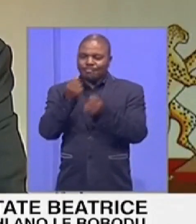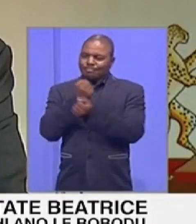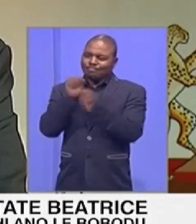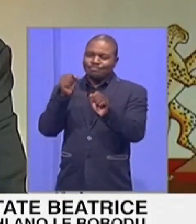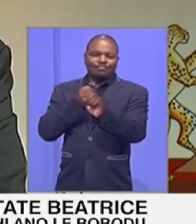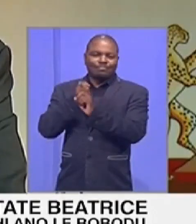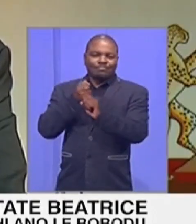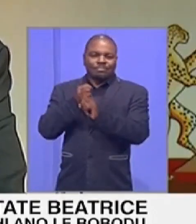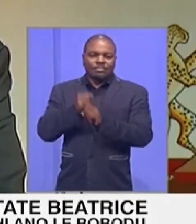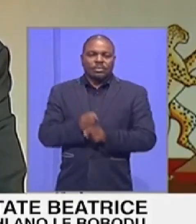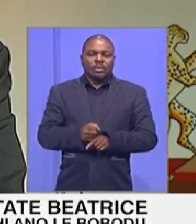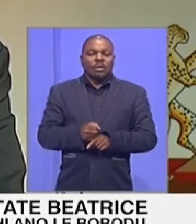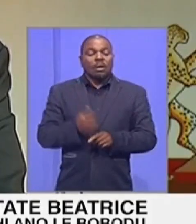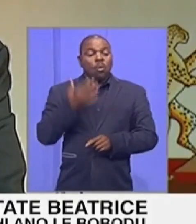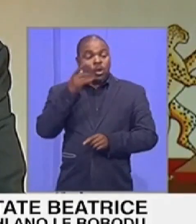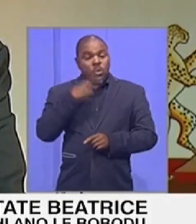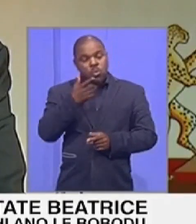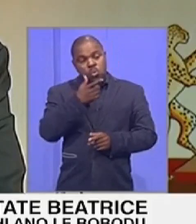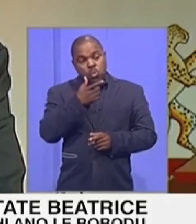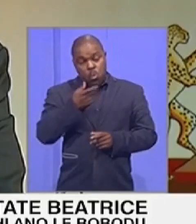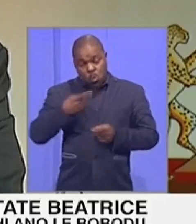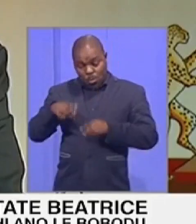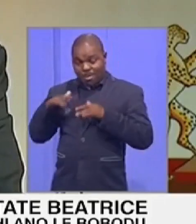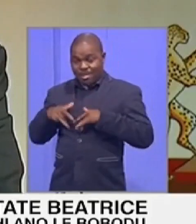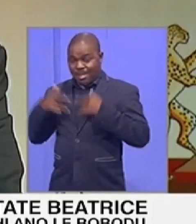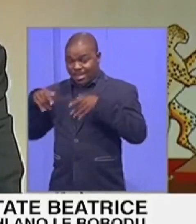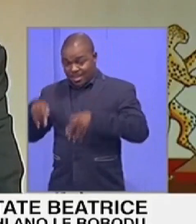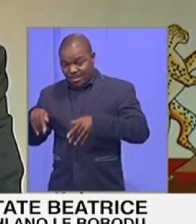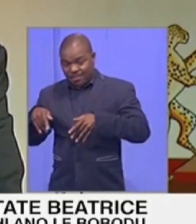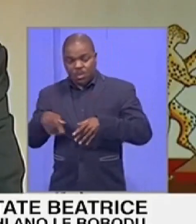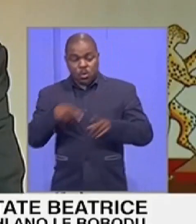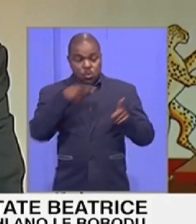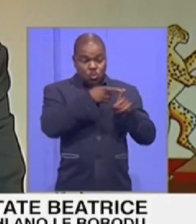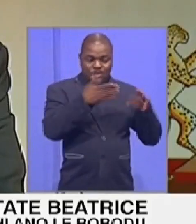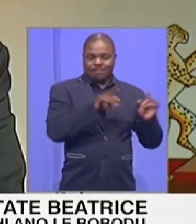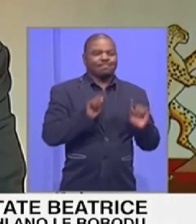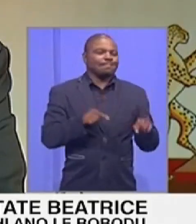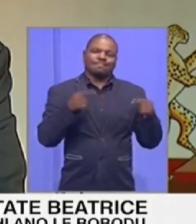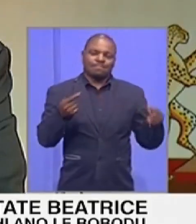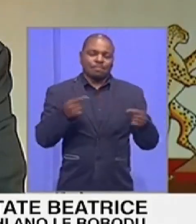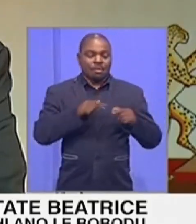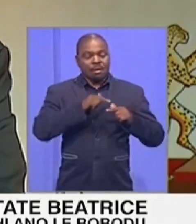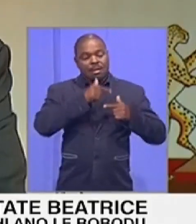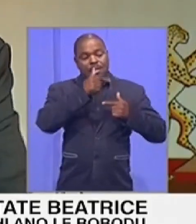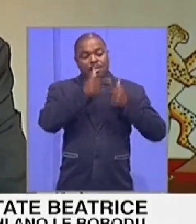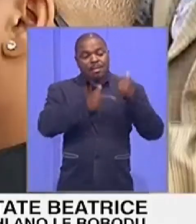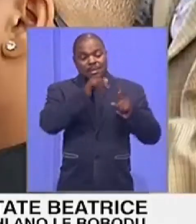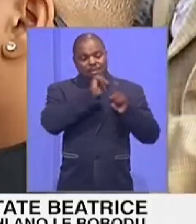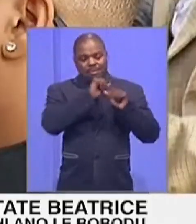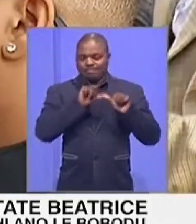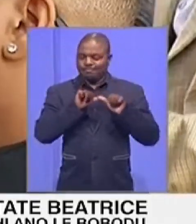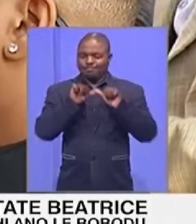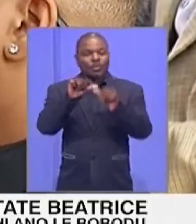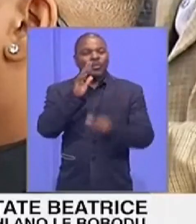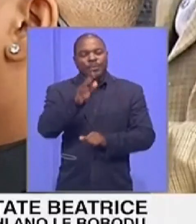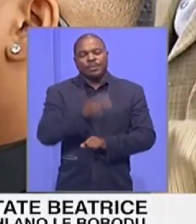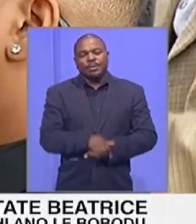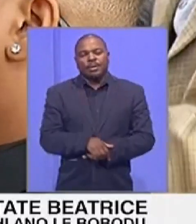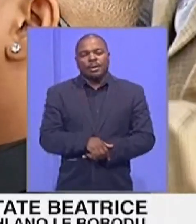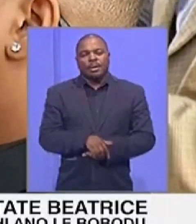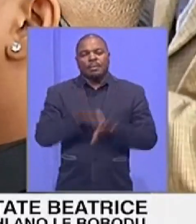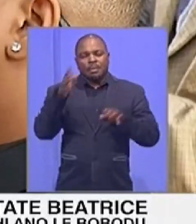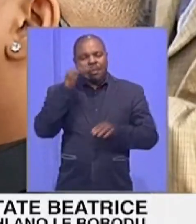thus, as long as you live, as long as we live, you will not die, and your legacy will live on. Ha ba bang ba ne ba mo